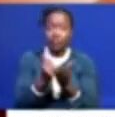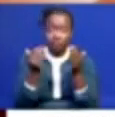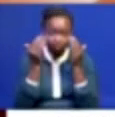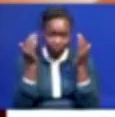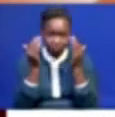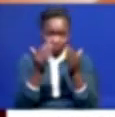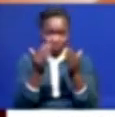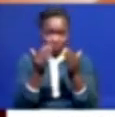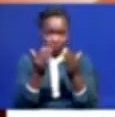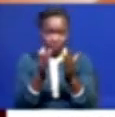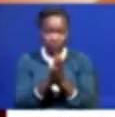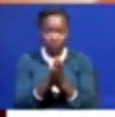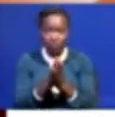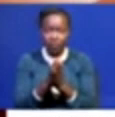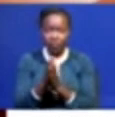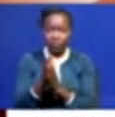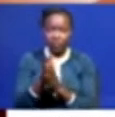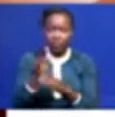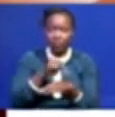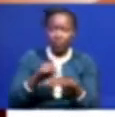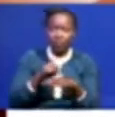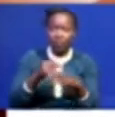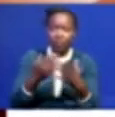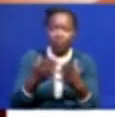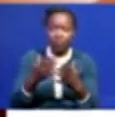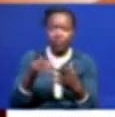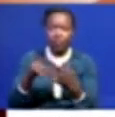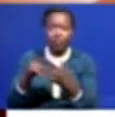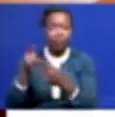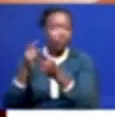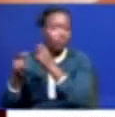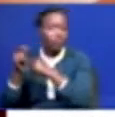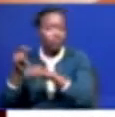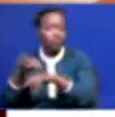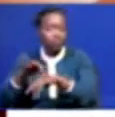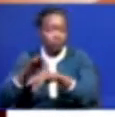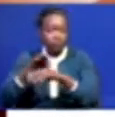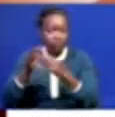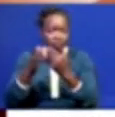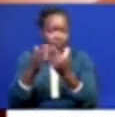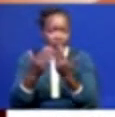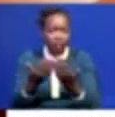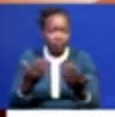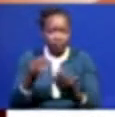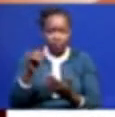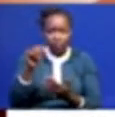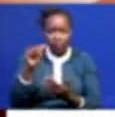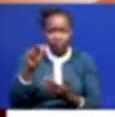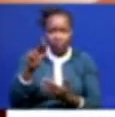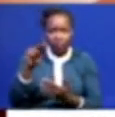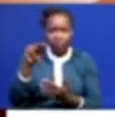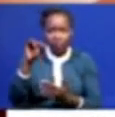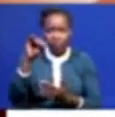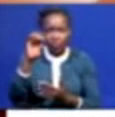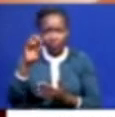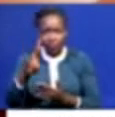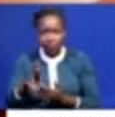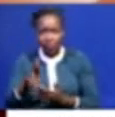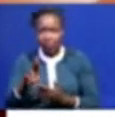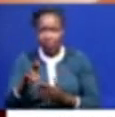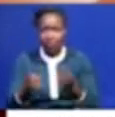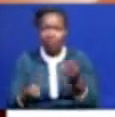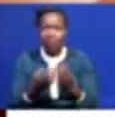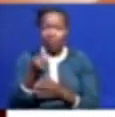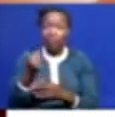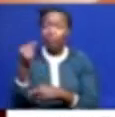on organic and natural alternatives to traditional cosmetics and skincare products. Garnier has joined the trend by rolling out its green